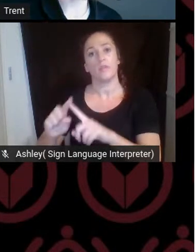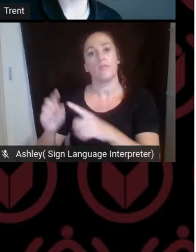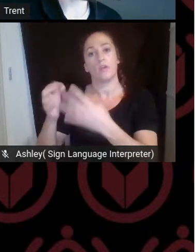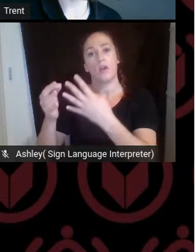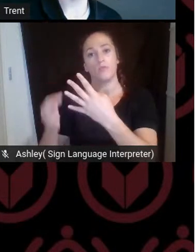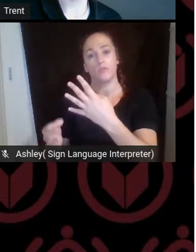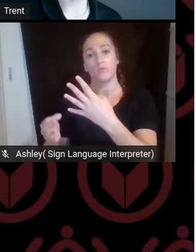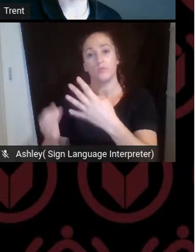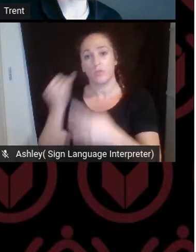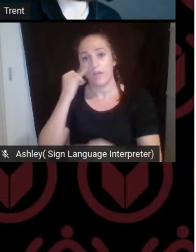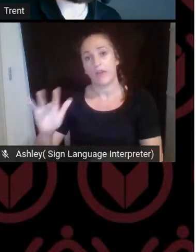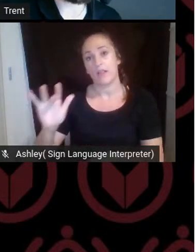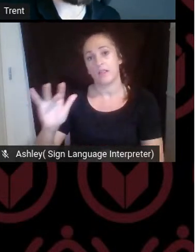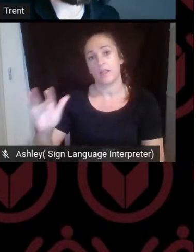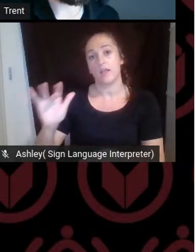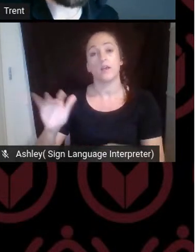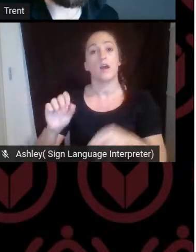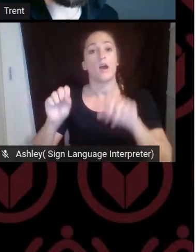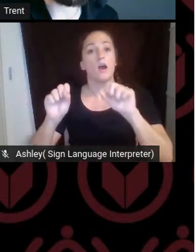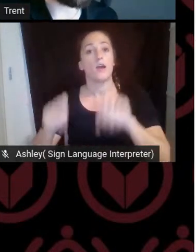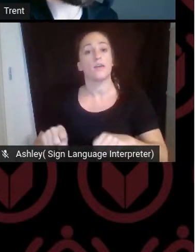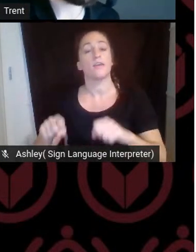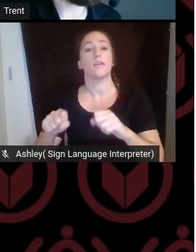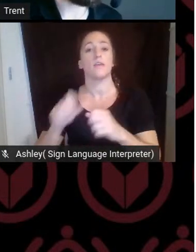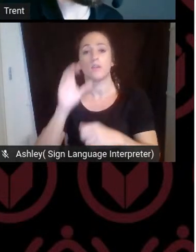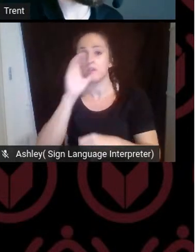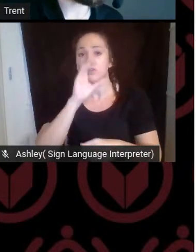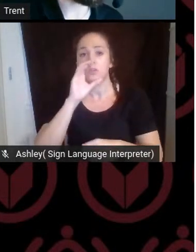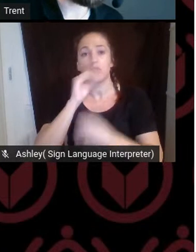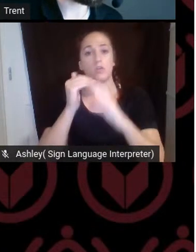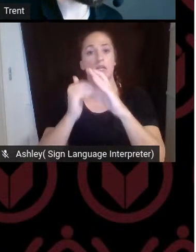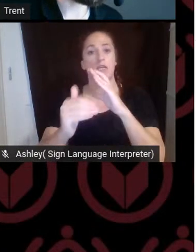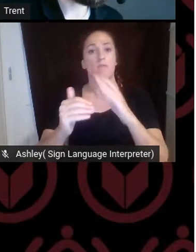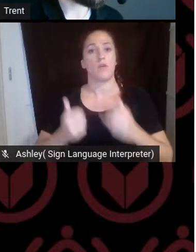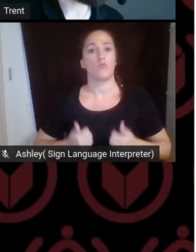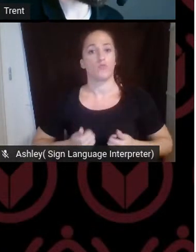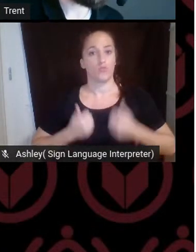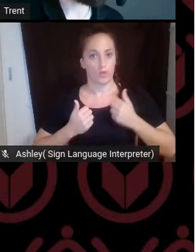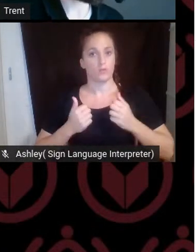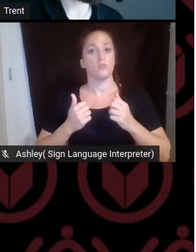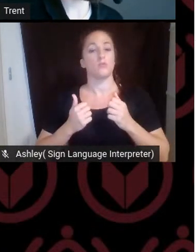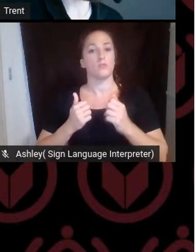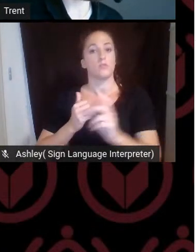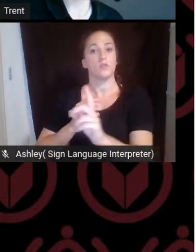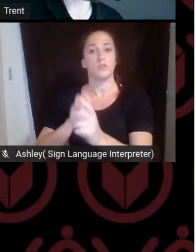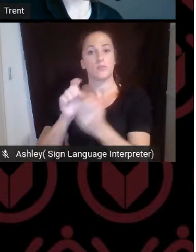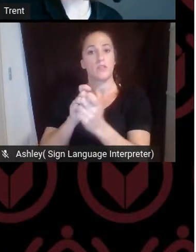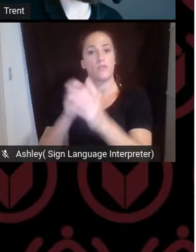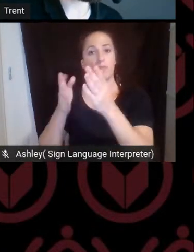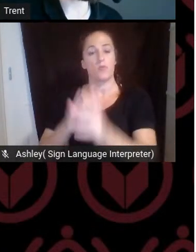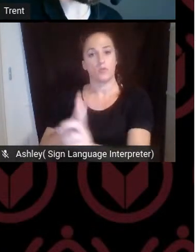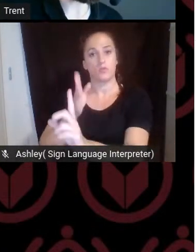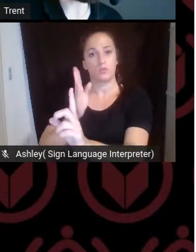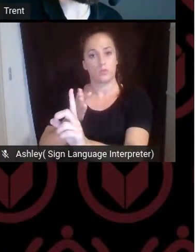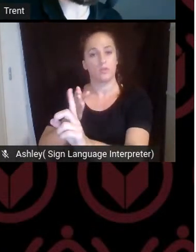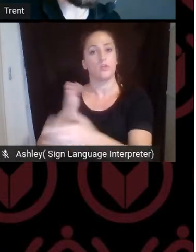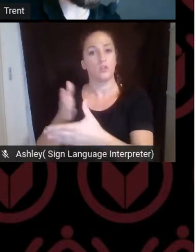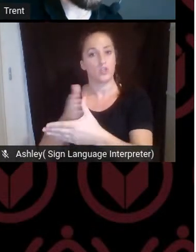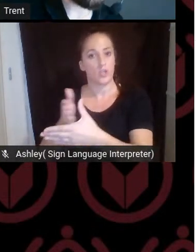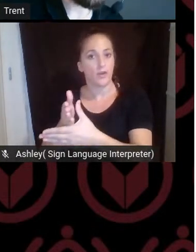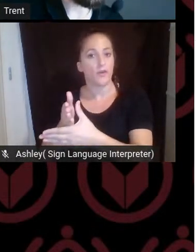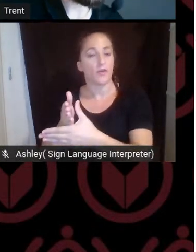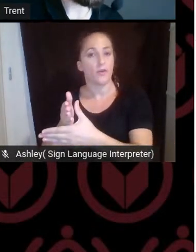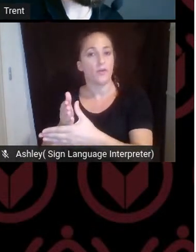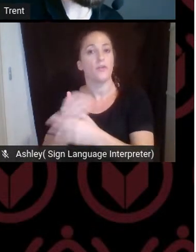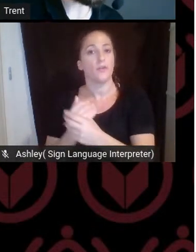this button, I can search email addresses and share directly with someone else. I also have the option here to get a shareable link that I